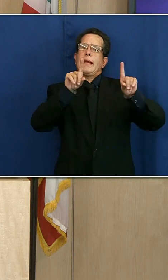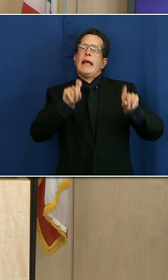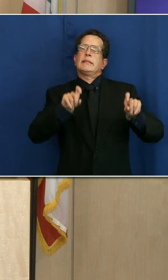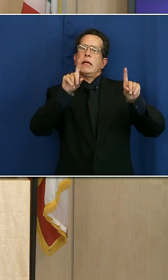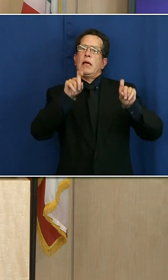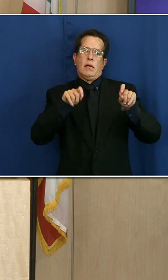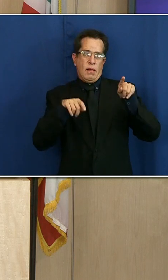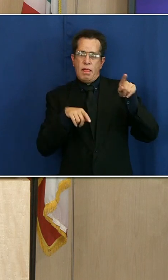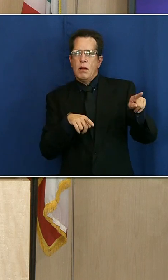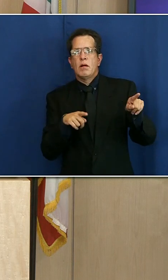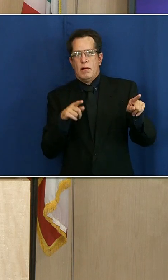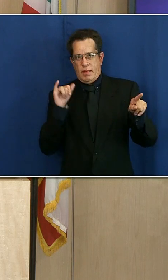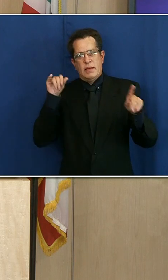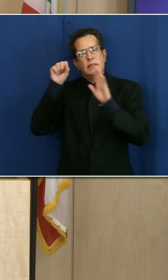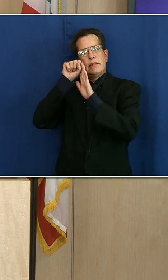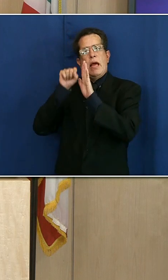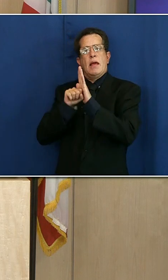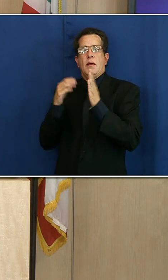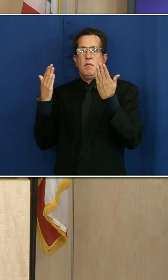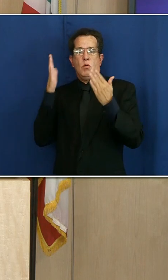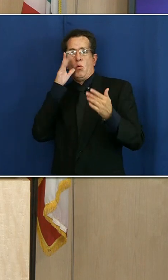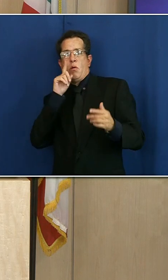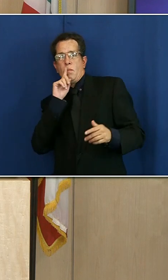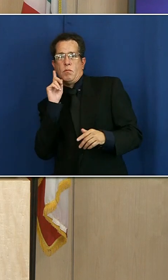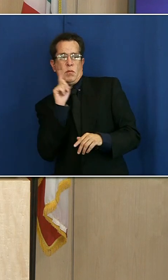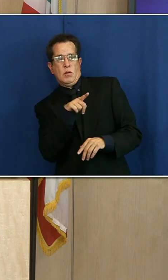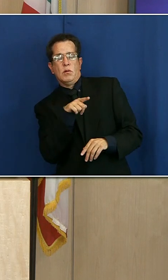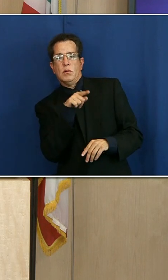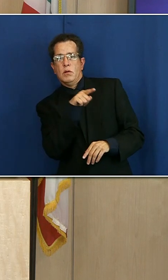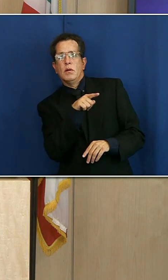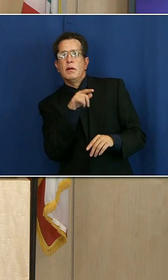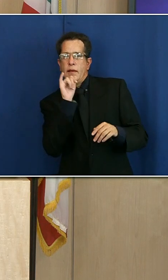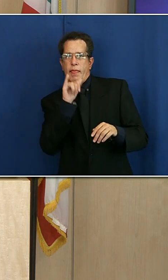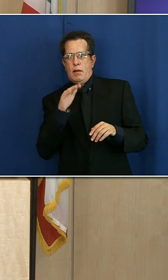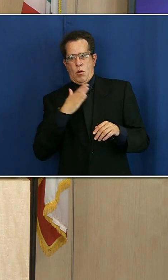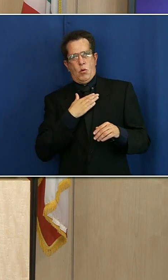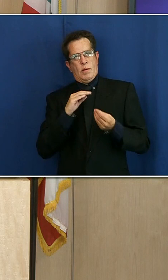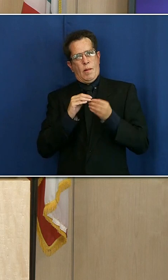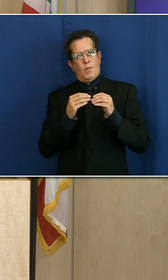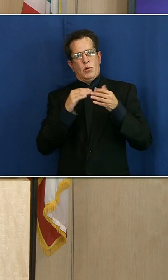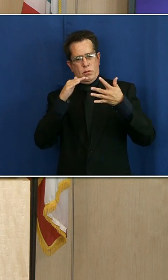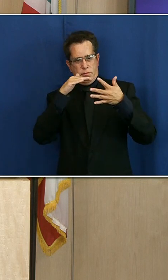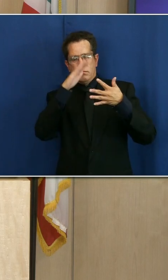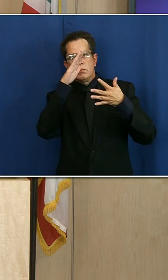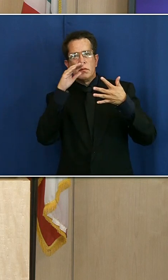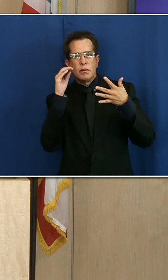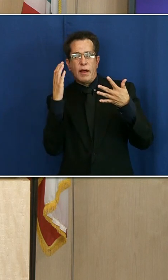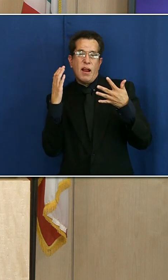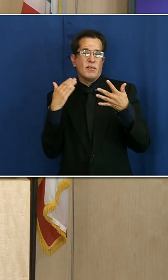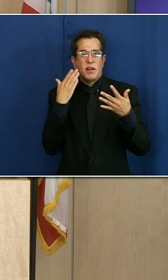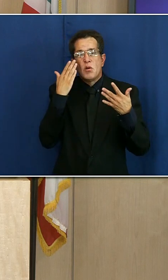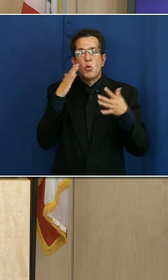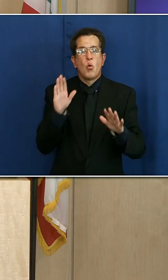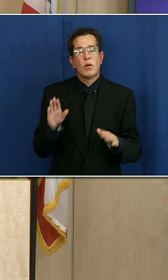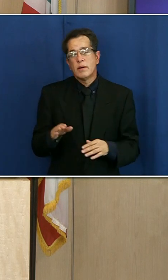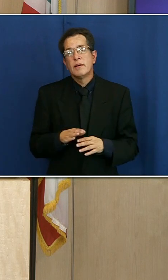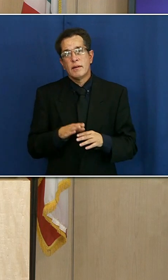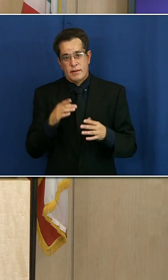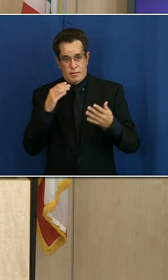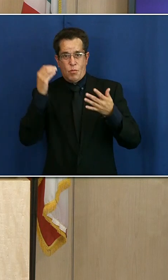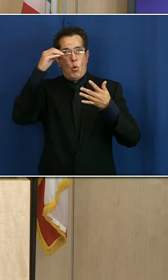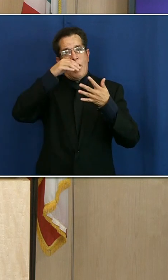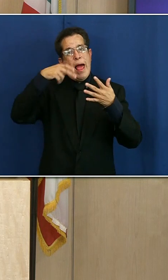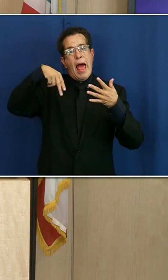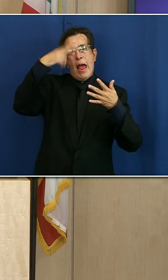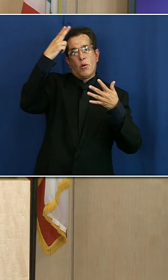might try to push the thresholds or the triggers and, I don't know, suggest that we're actually in a higher